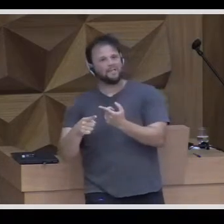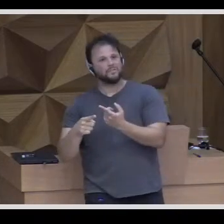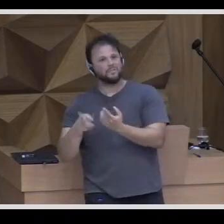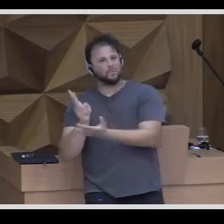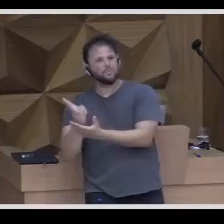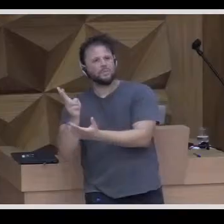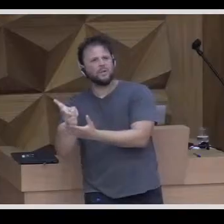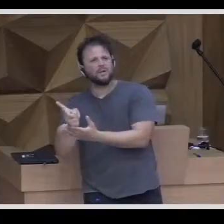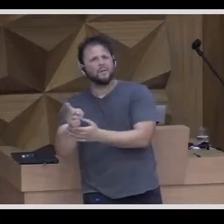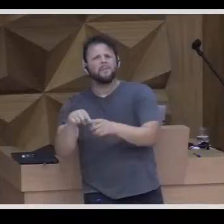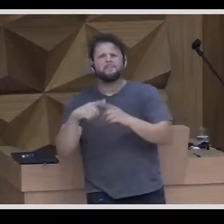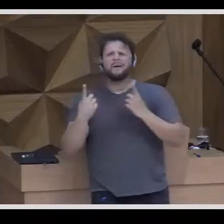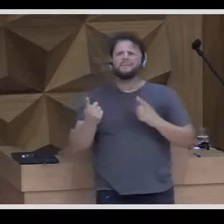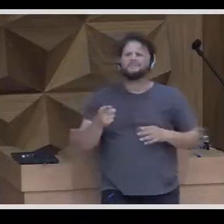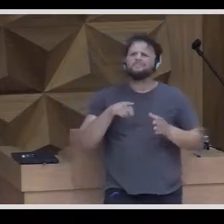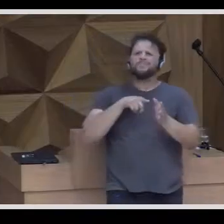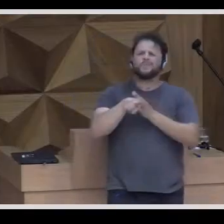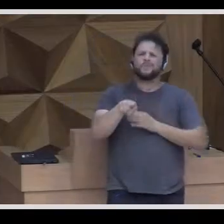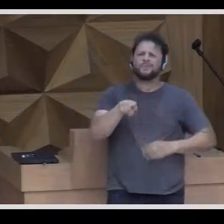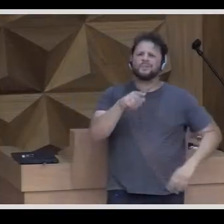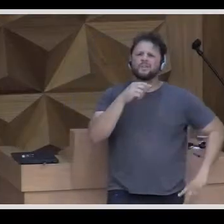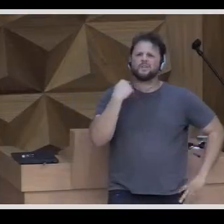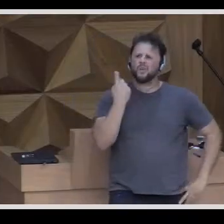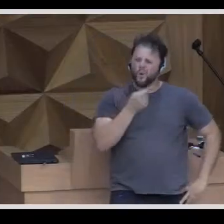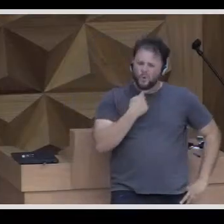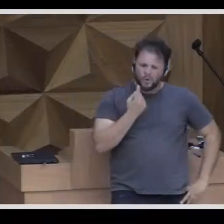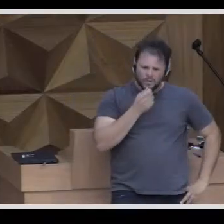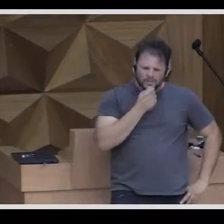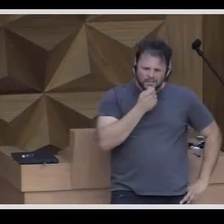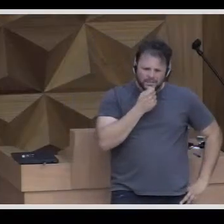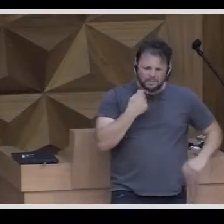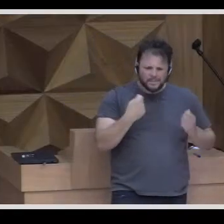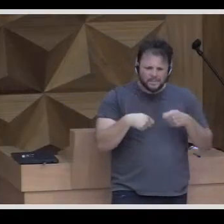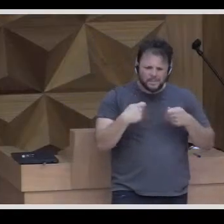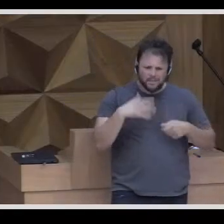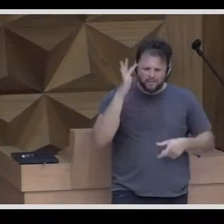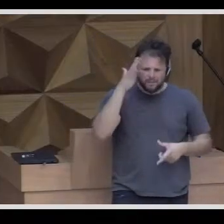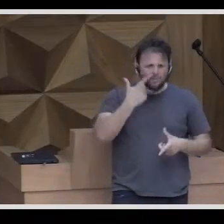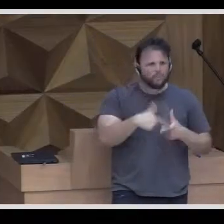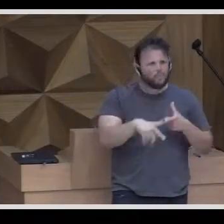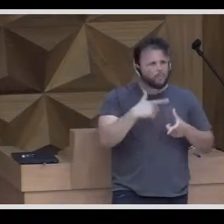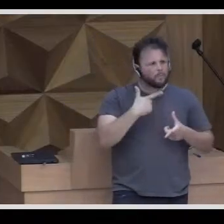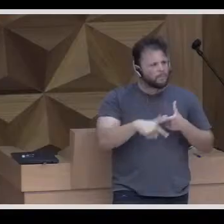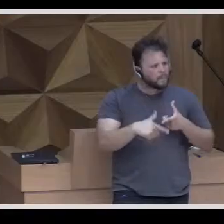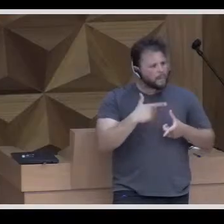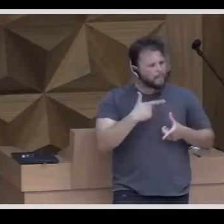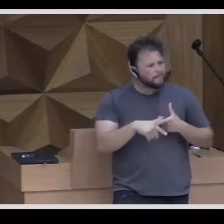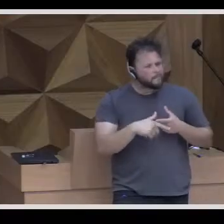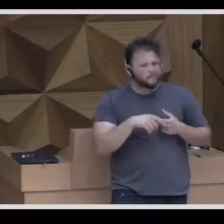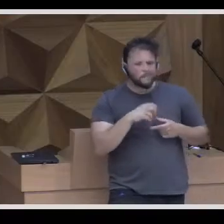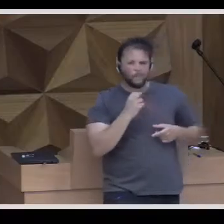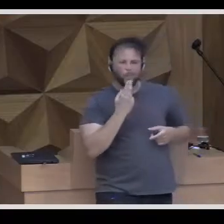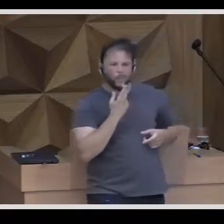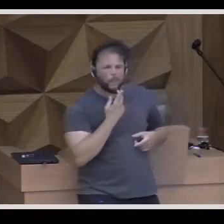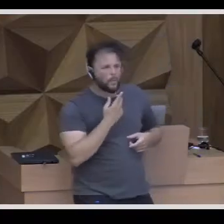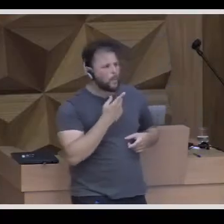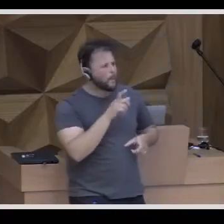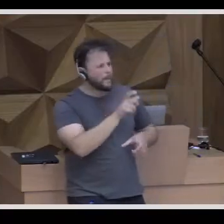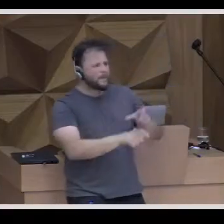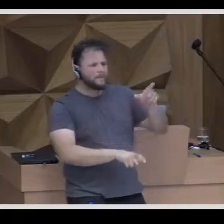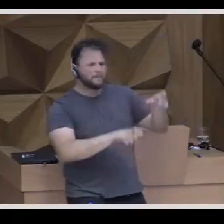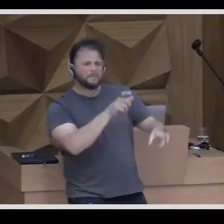solve? Or is this a problem that the people we're intended to be at the end of this system want to solve?